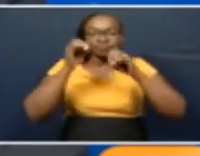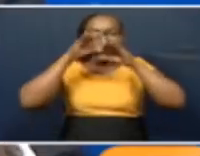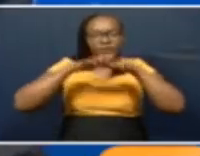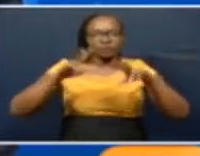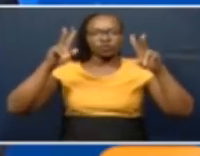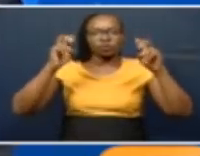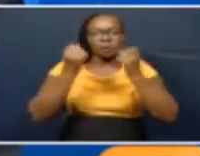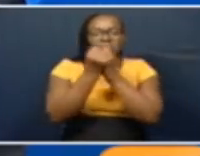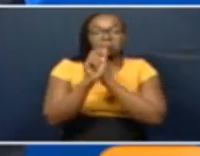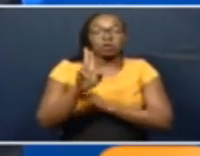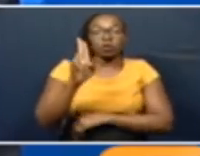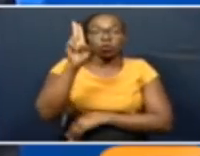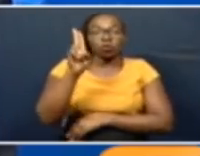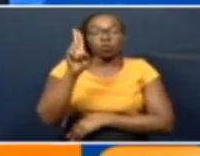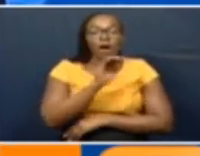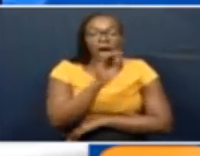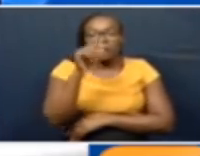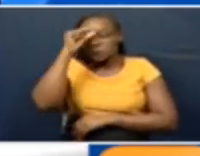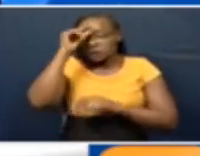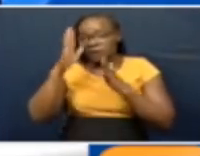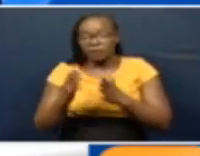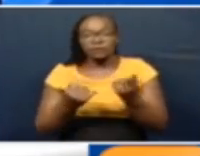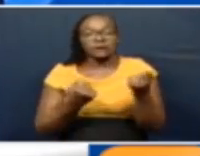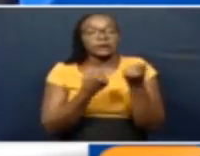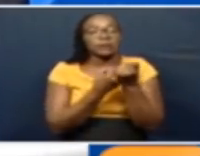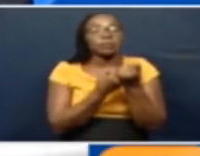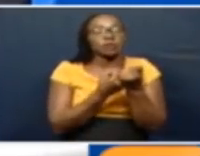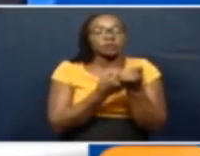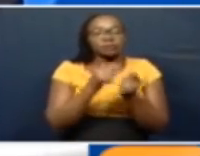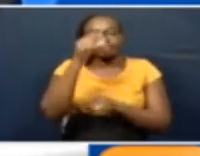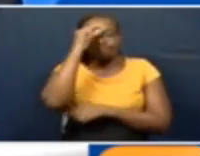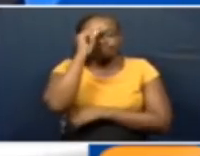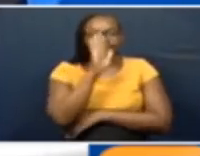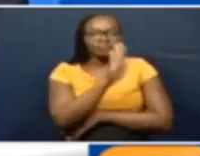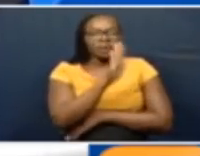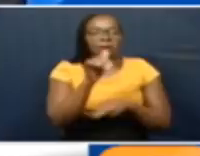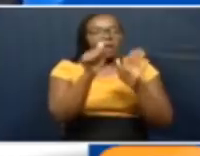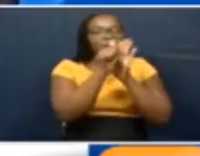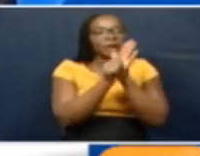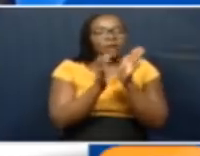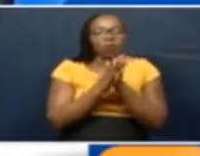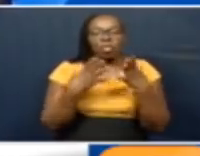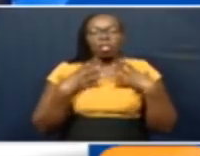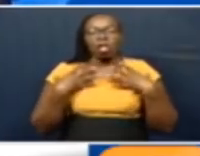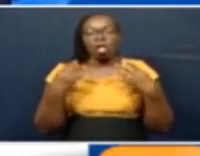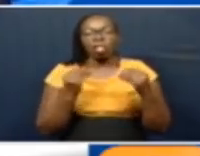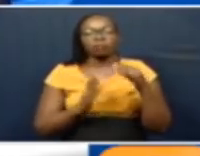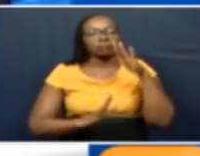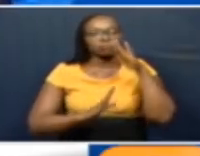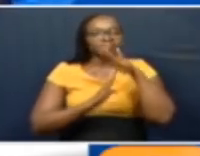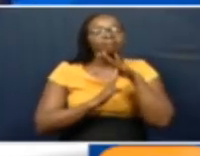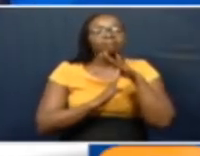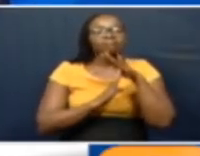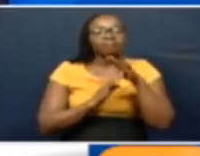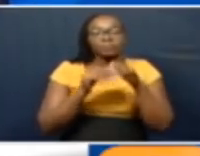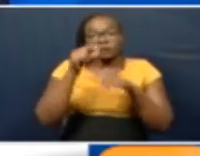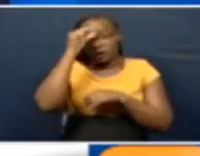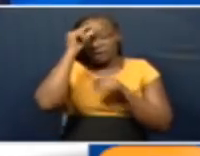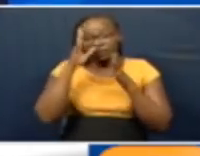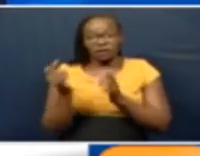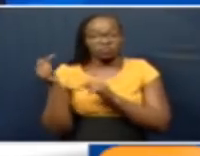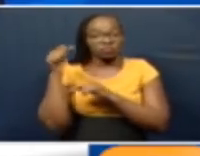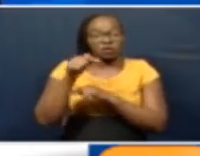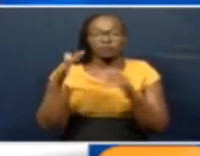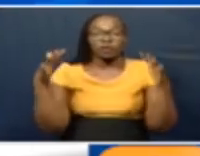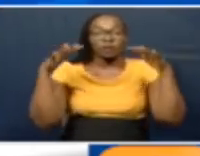President Kenyatta has asked governors to support his administration's agenda with healthcare as a priority. Governors attended the devolution conference